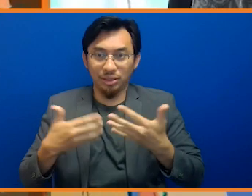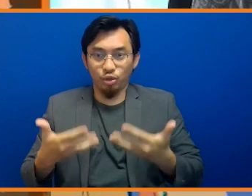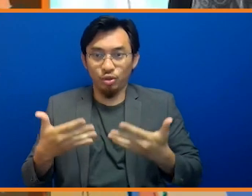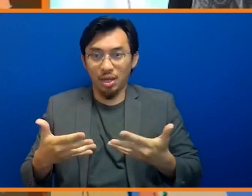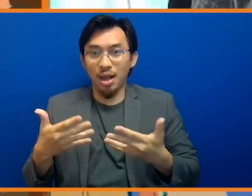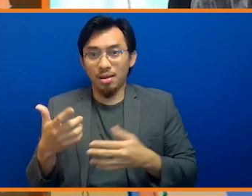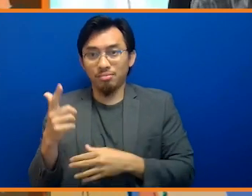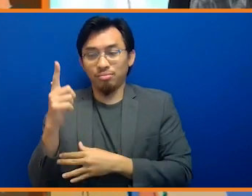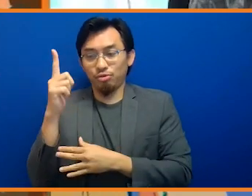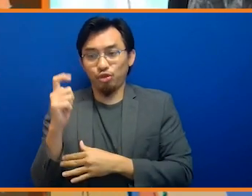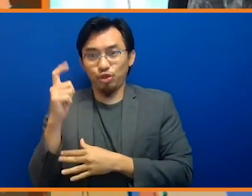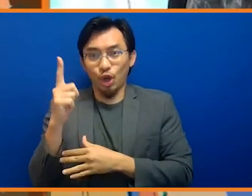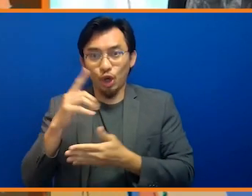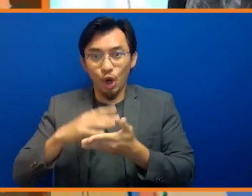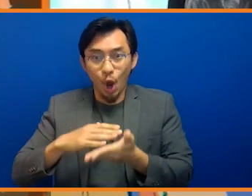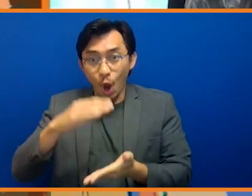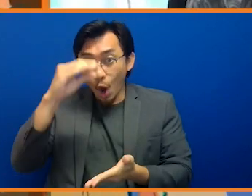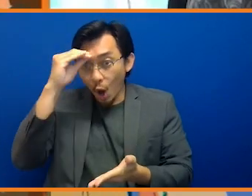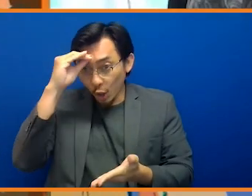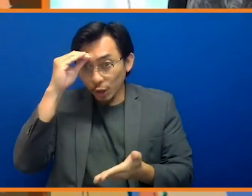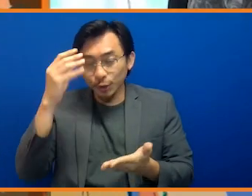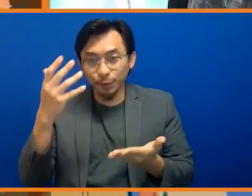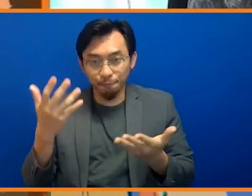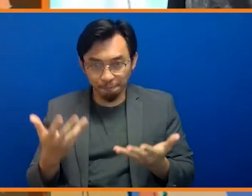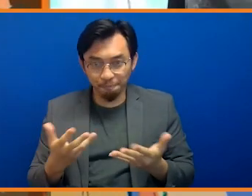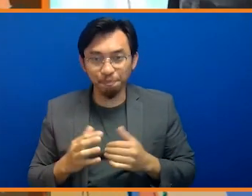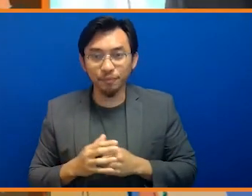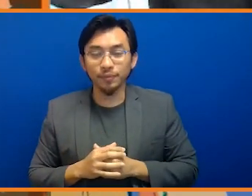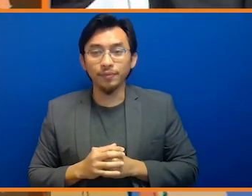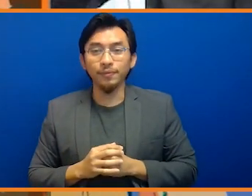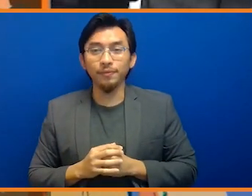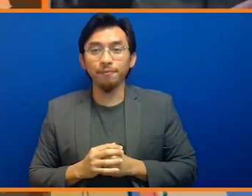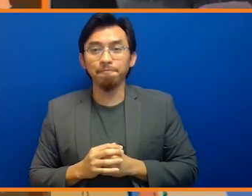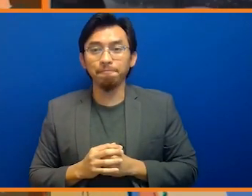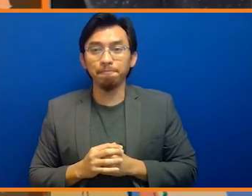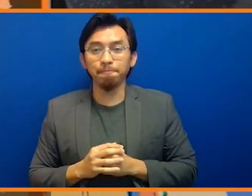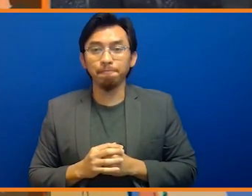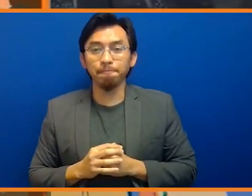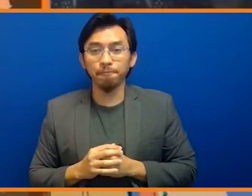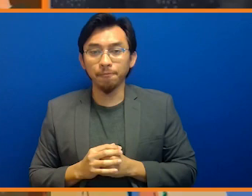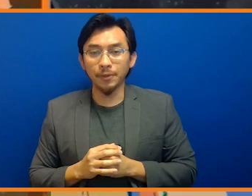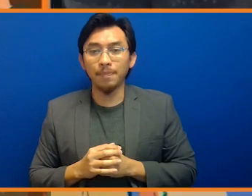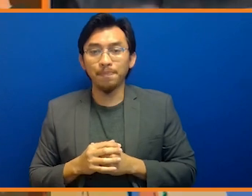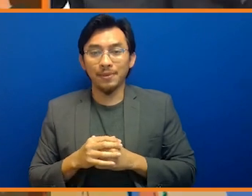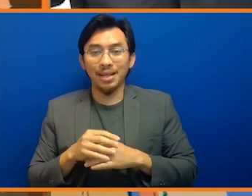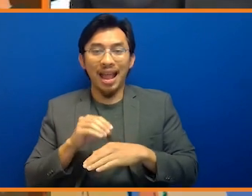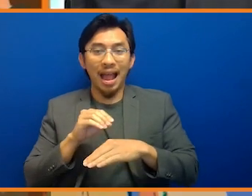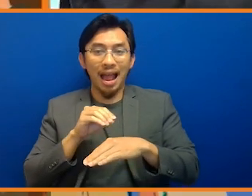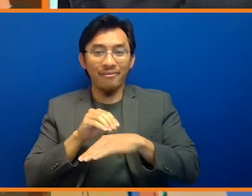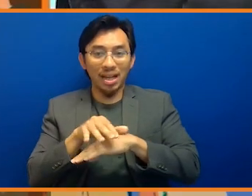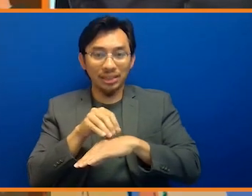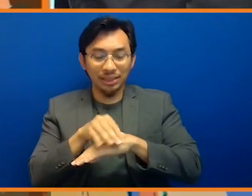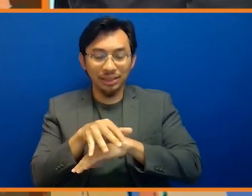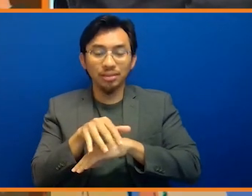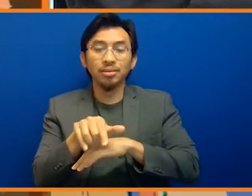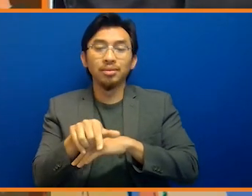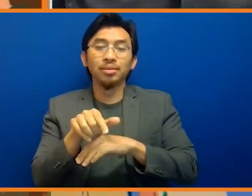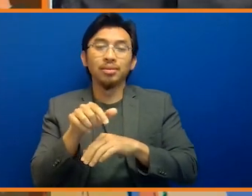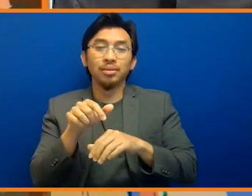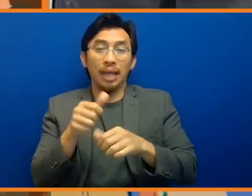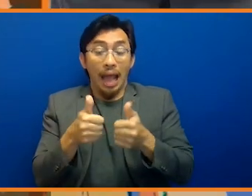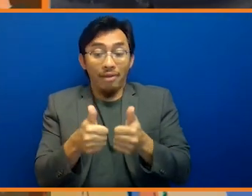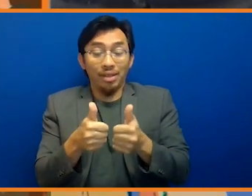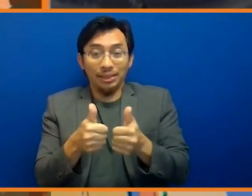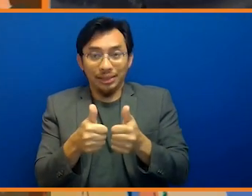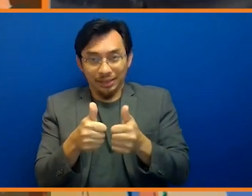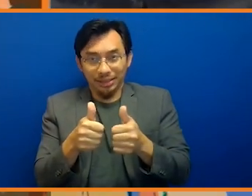learn how uh, effective disaster science communication for museum